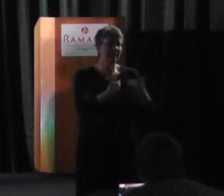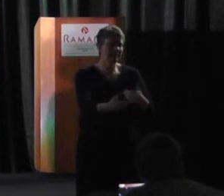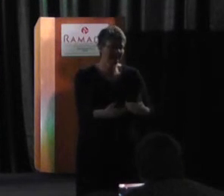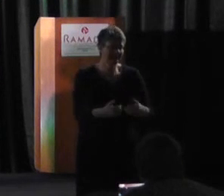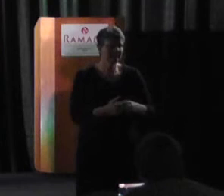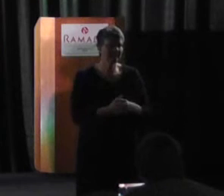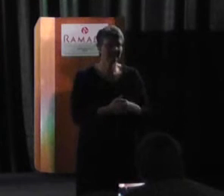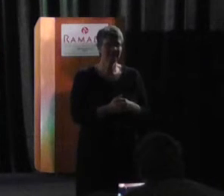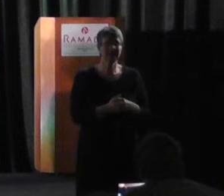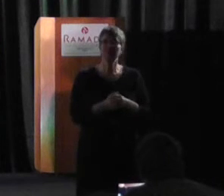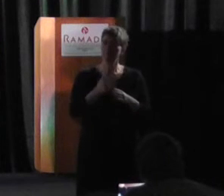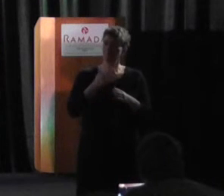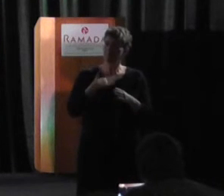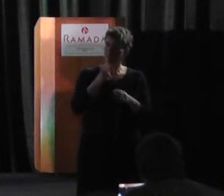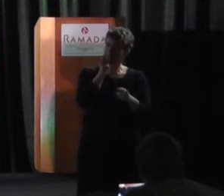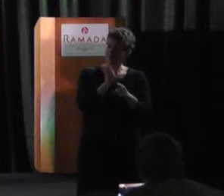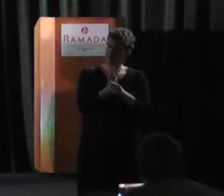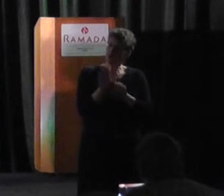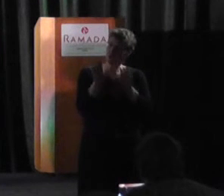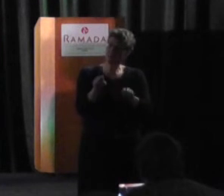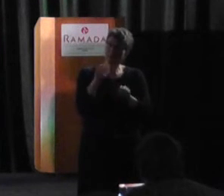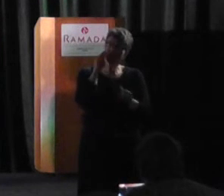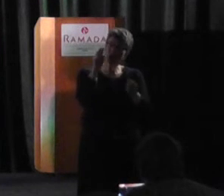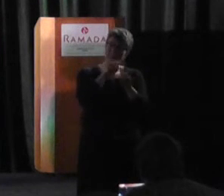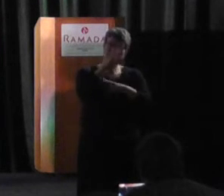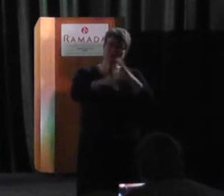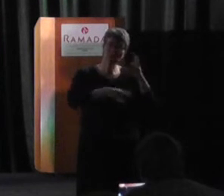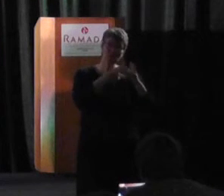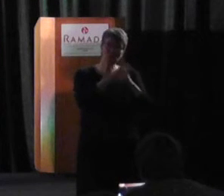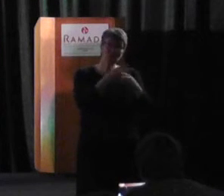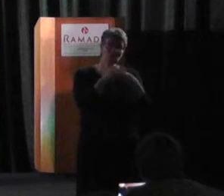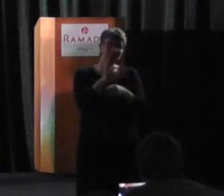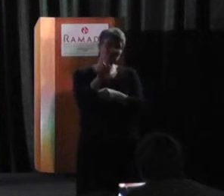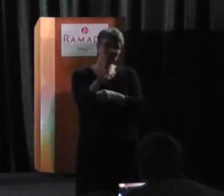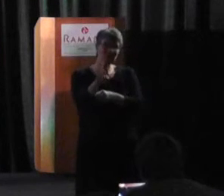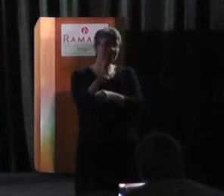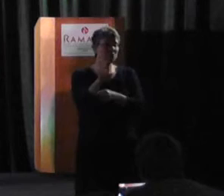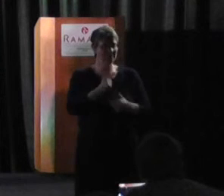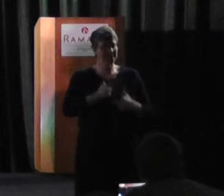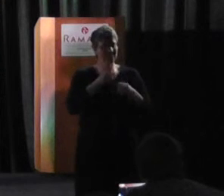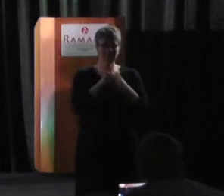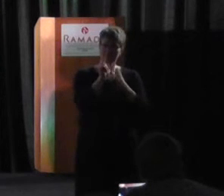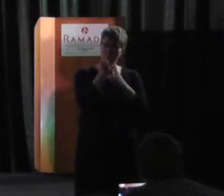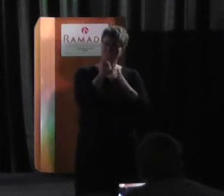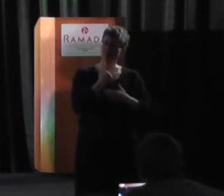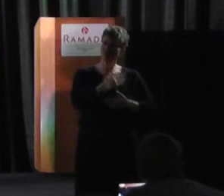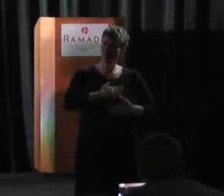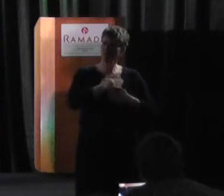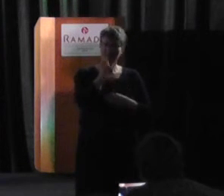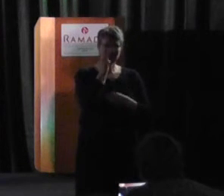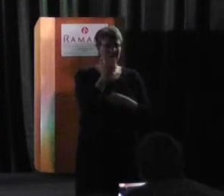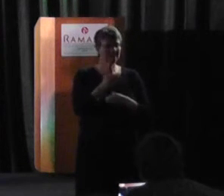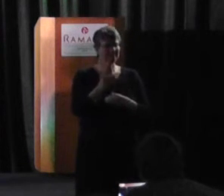The ability my sister has to see the world as it should be, living in the moment, appreciating the simplest things, this is what